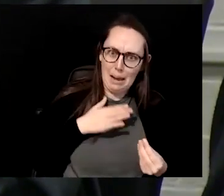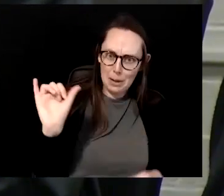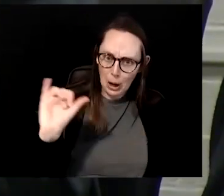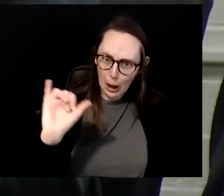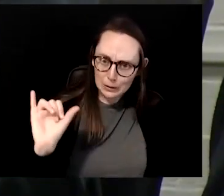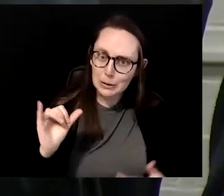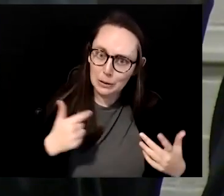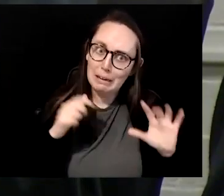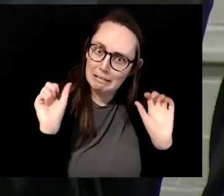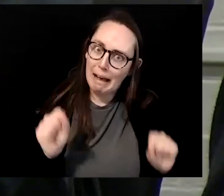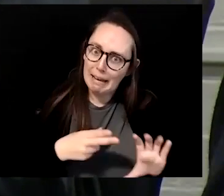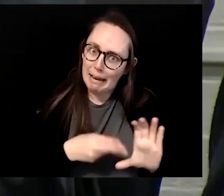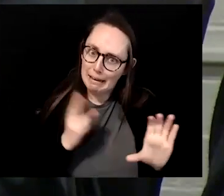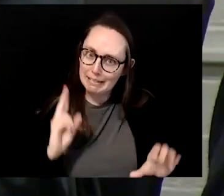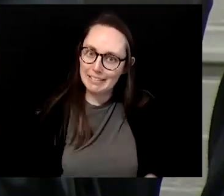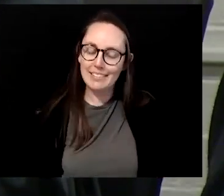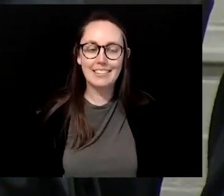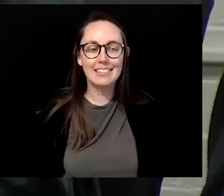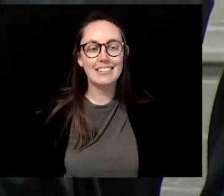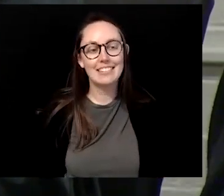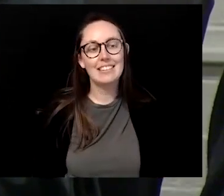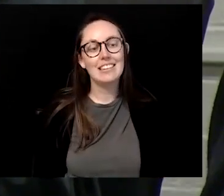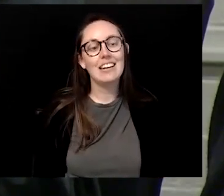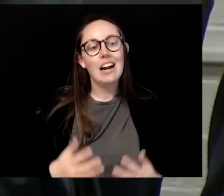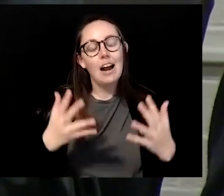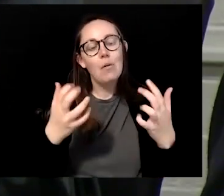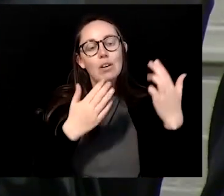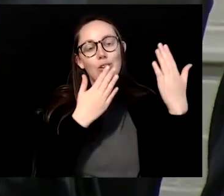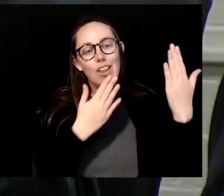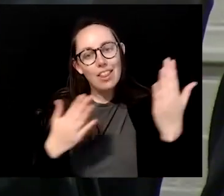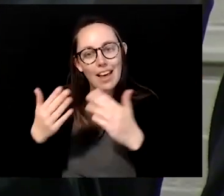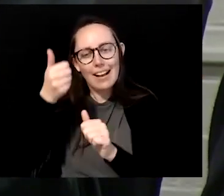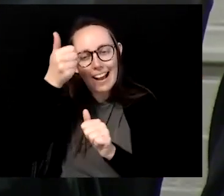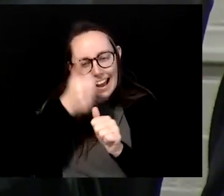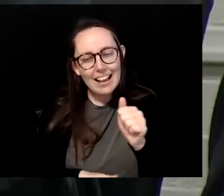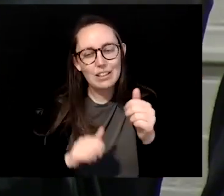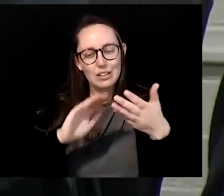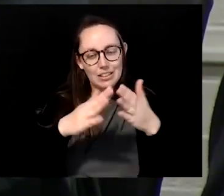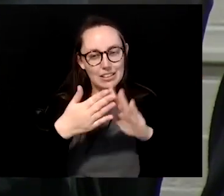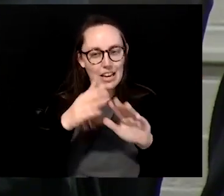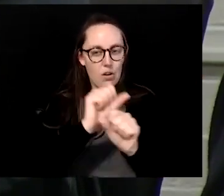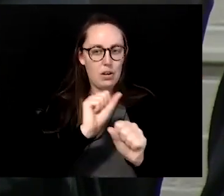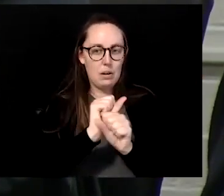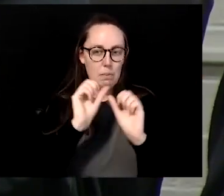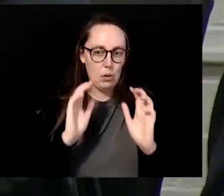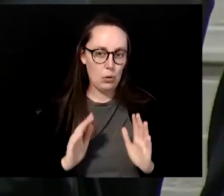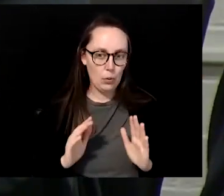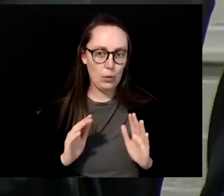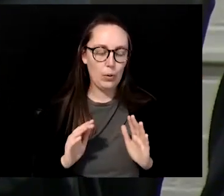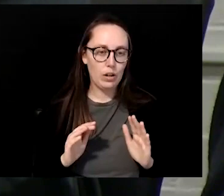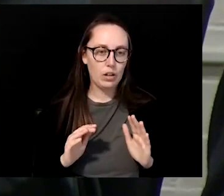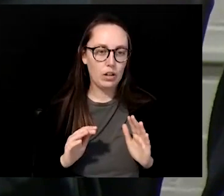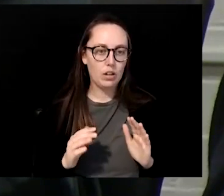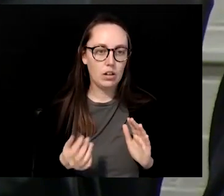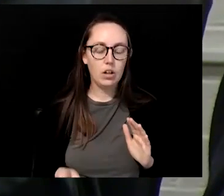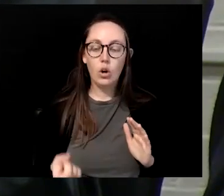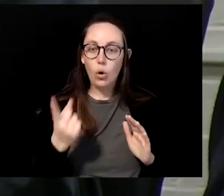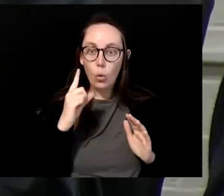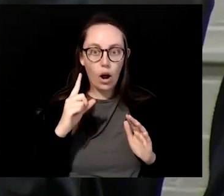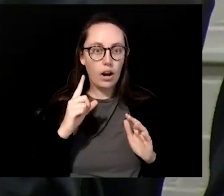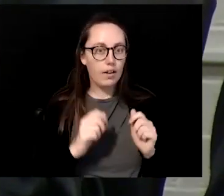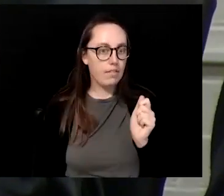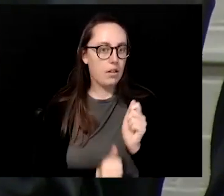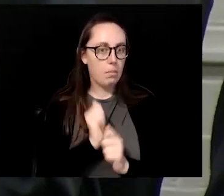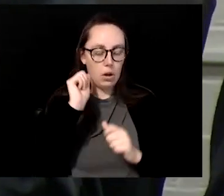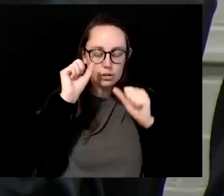to also thank every town employee one of the most wonderful aspects of serving on the select board is how much you get to learn about each